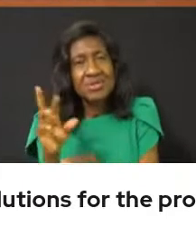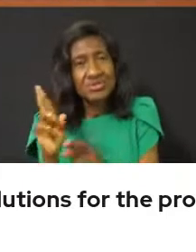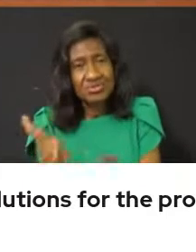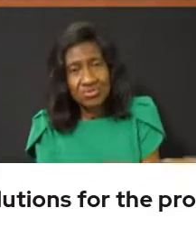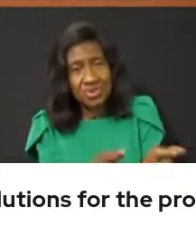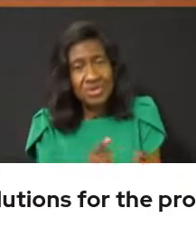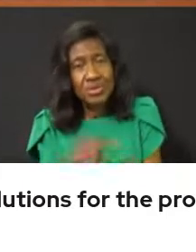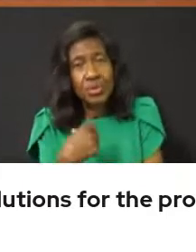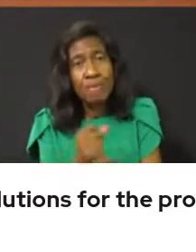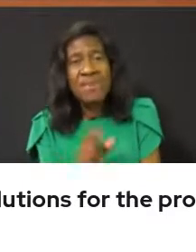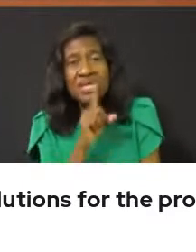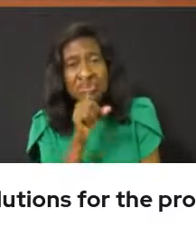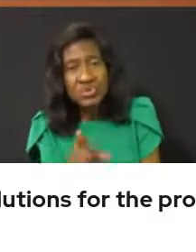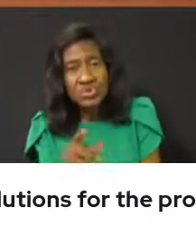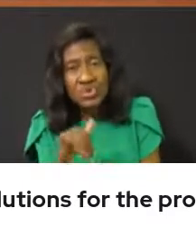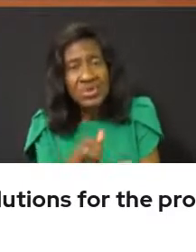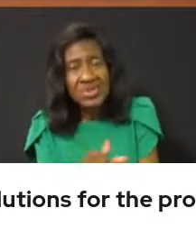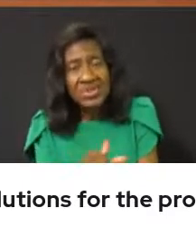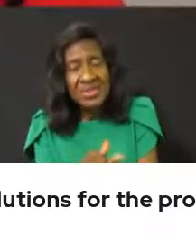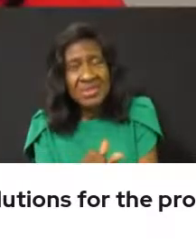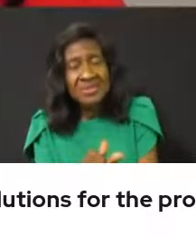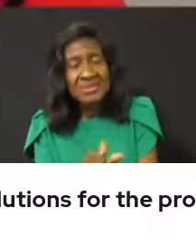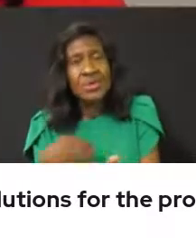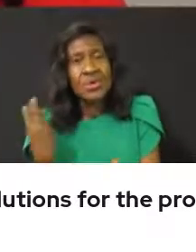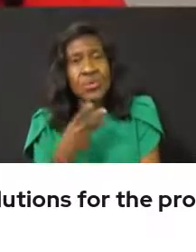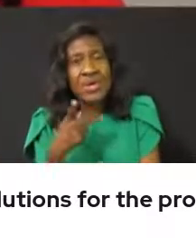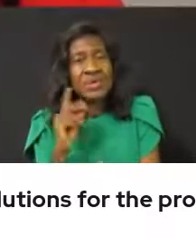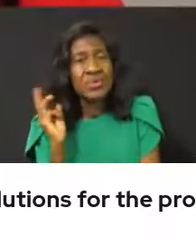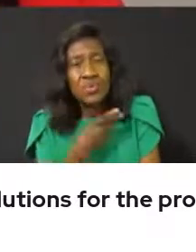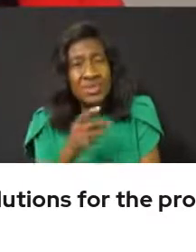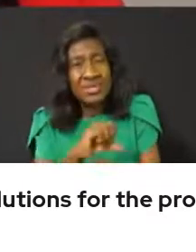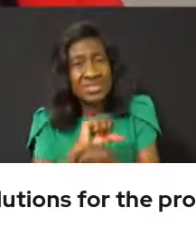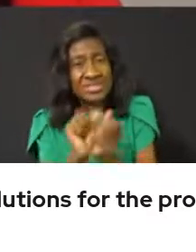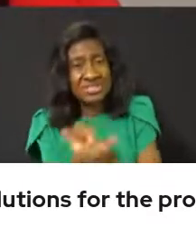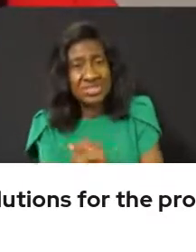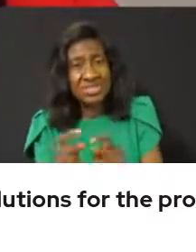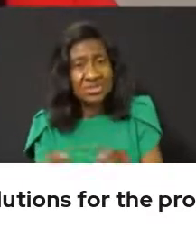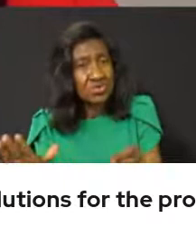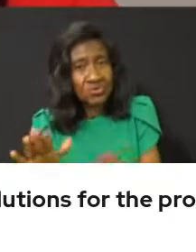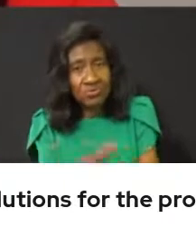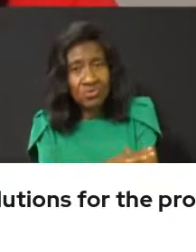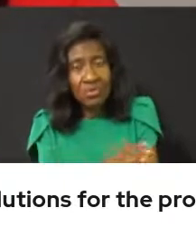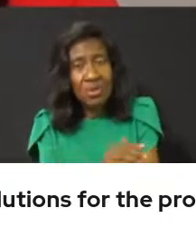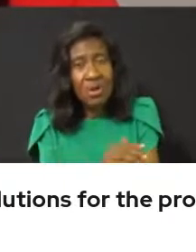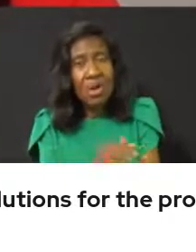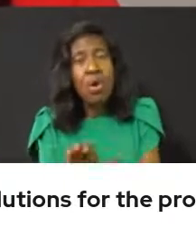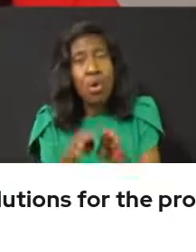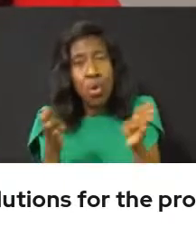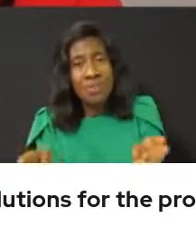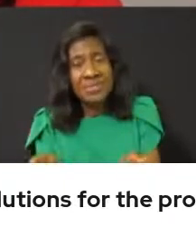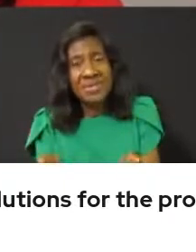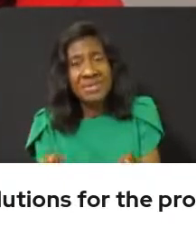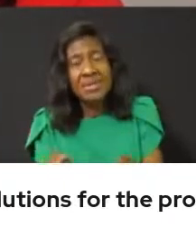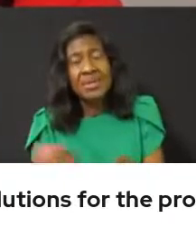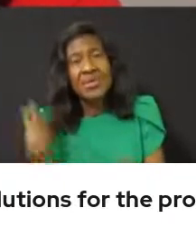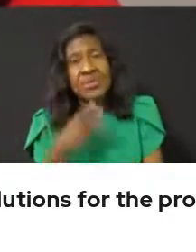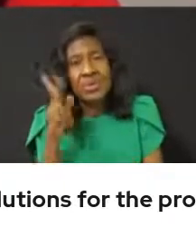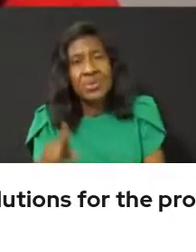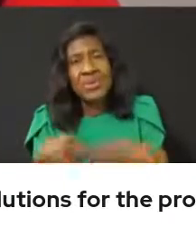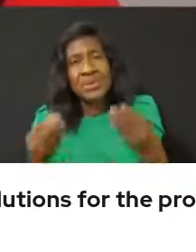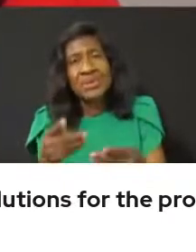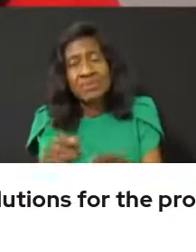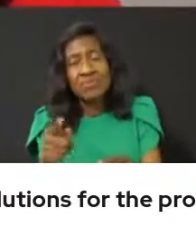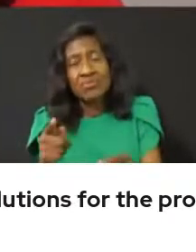ensure that the transition to full reopening offers as much protection as possible for our